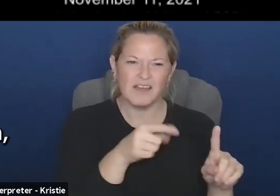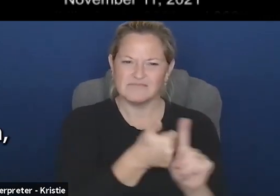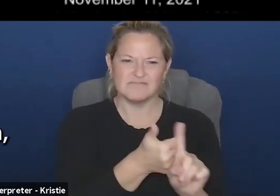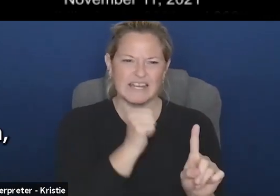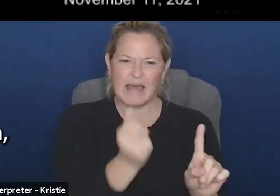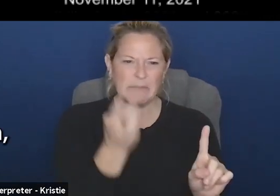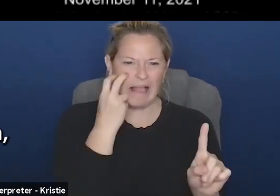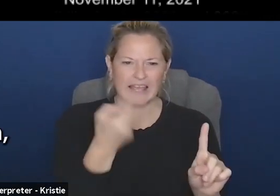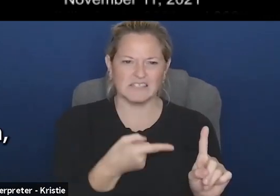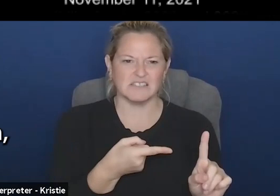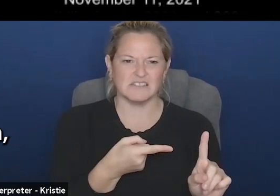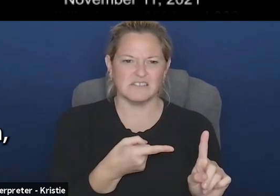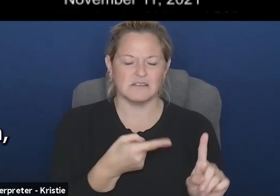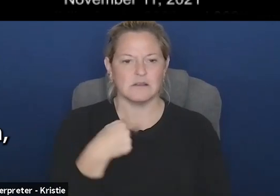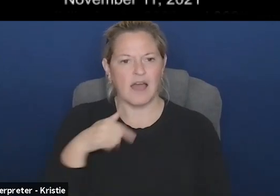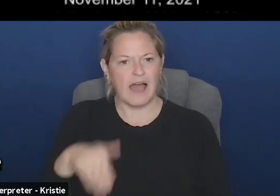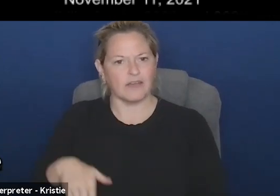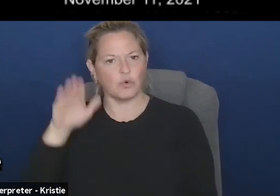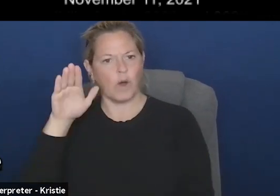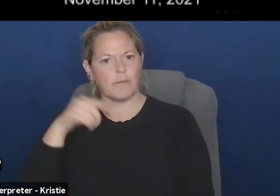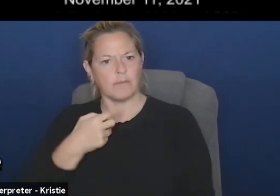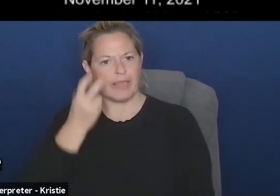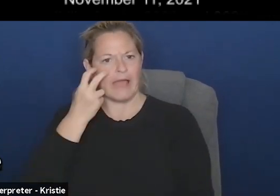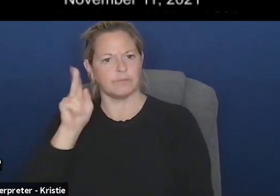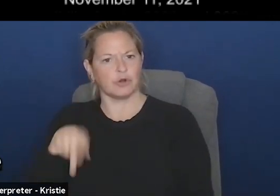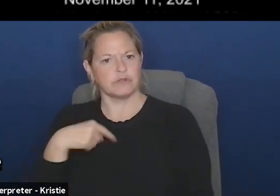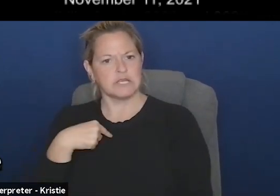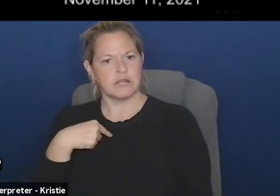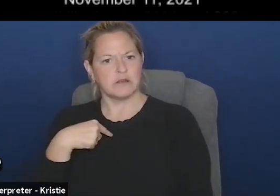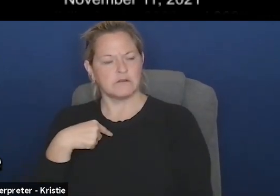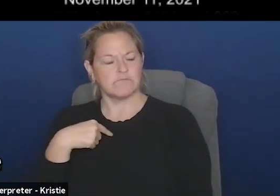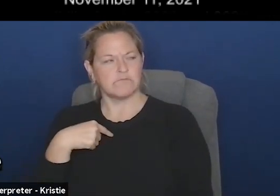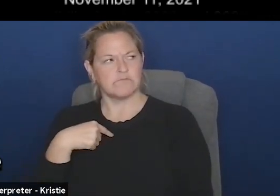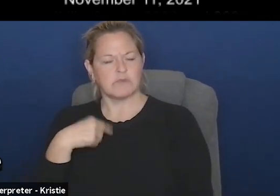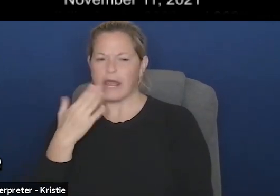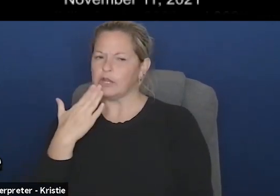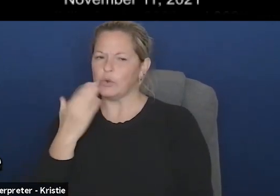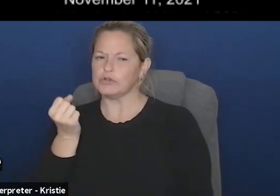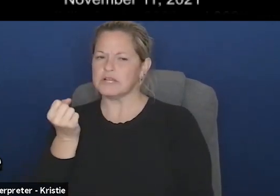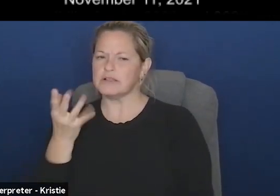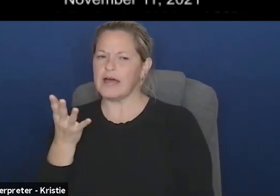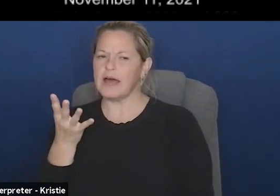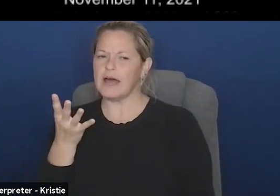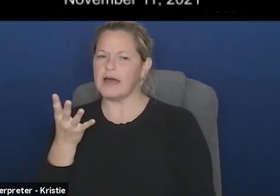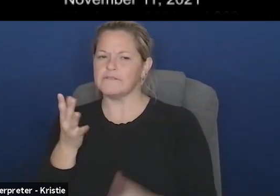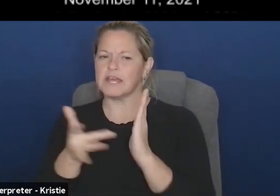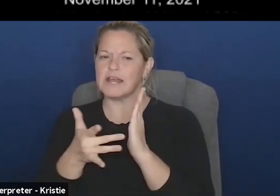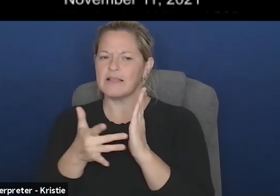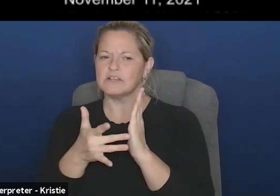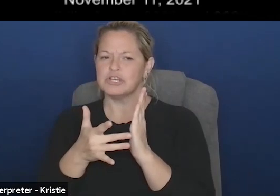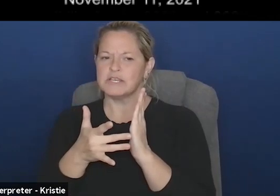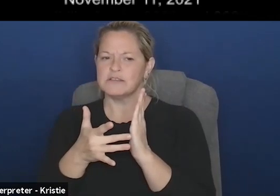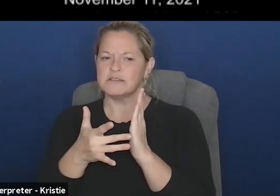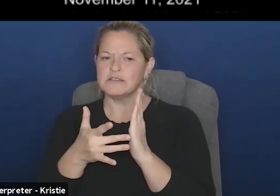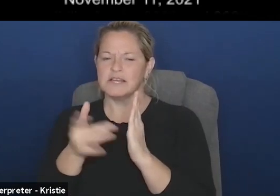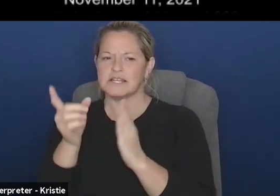having grown up as a blind person, I knew that there were a lot of technologies out there designed by sighted people that didn't